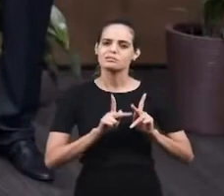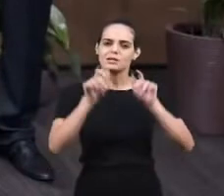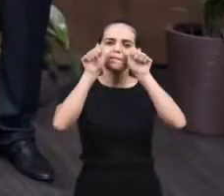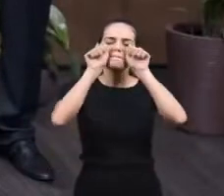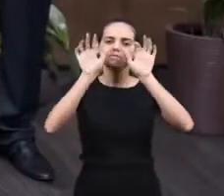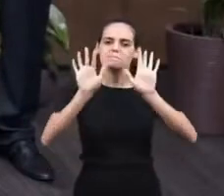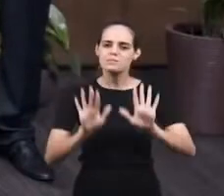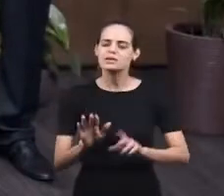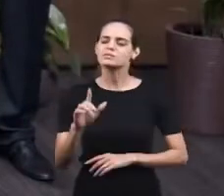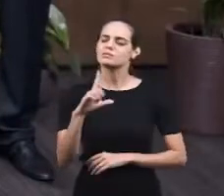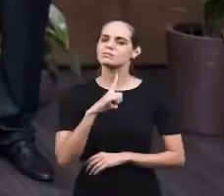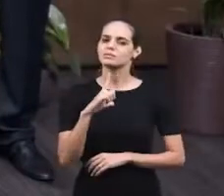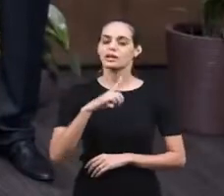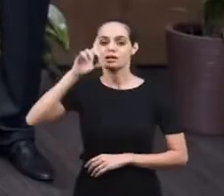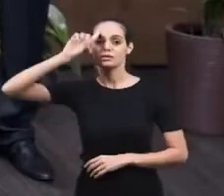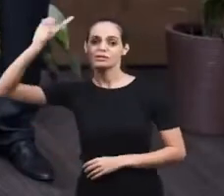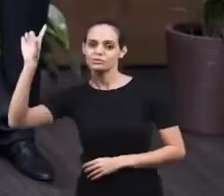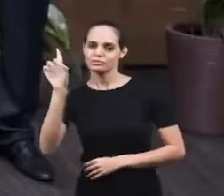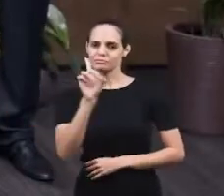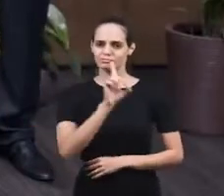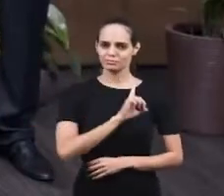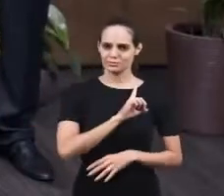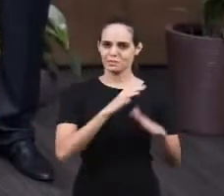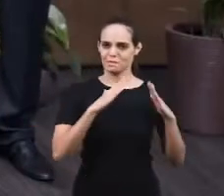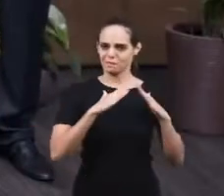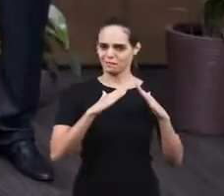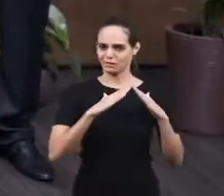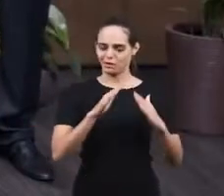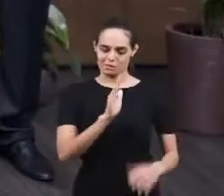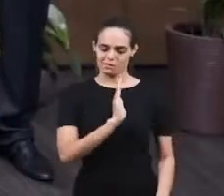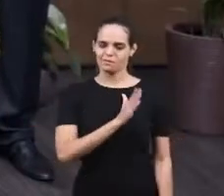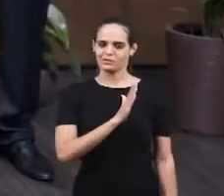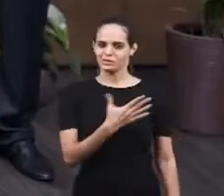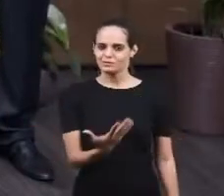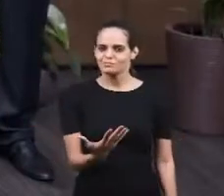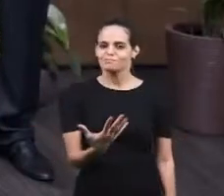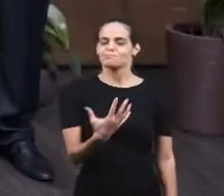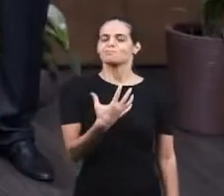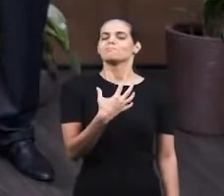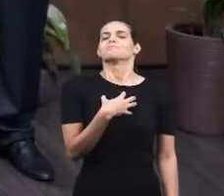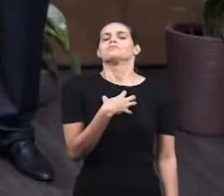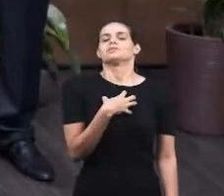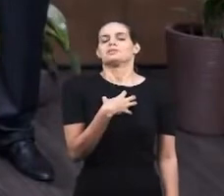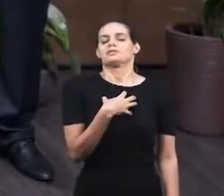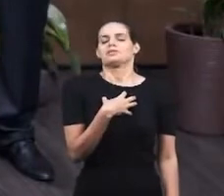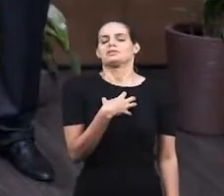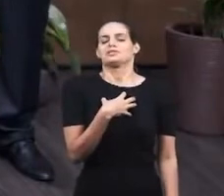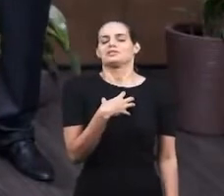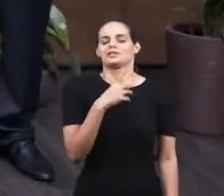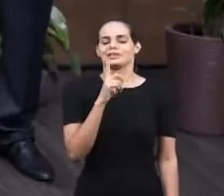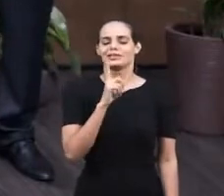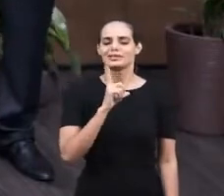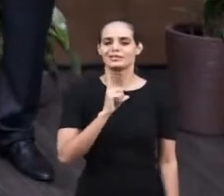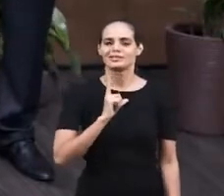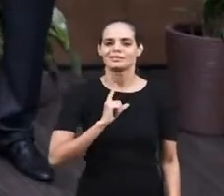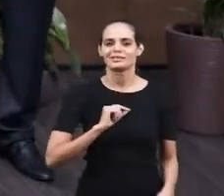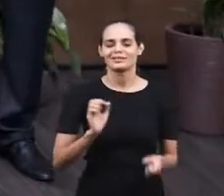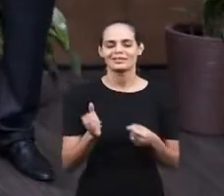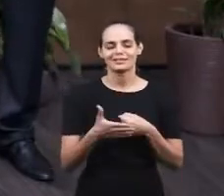a blessing. Wherever God is, the heart of men feels the